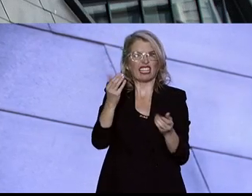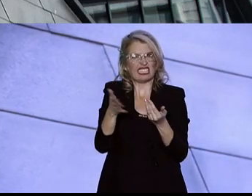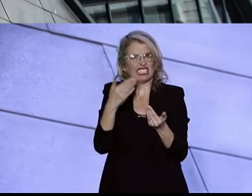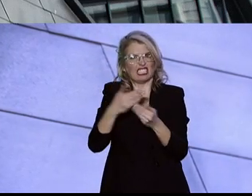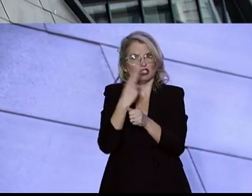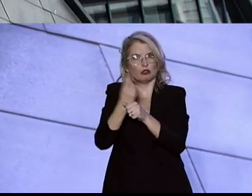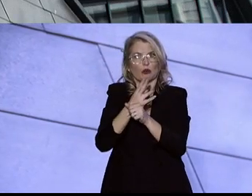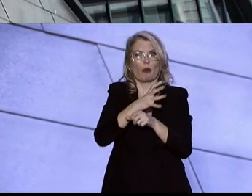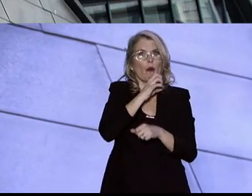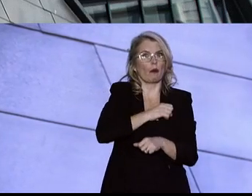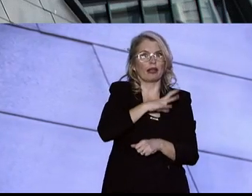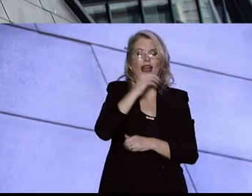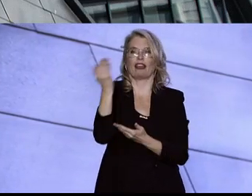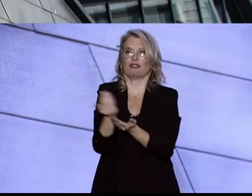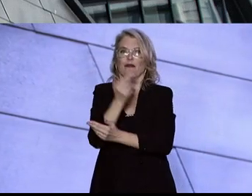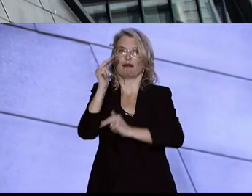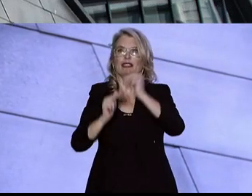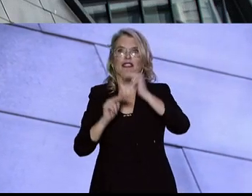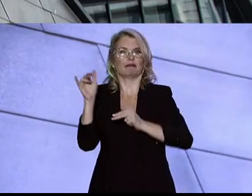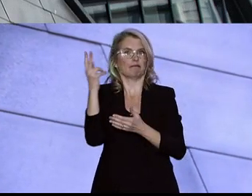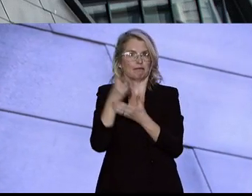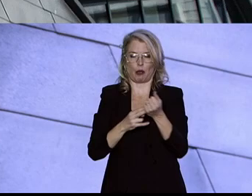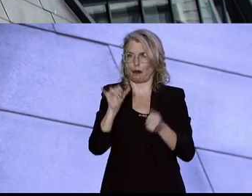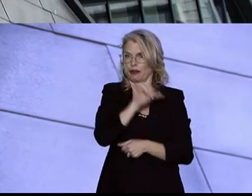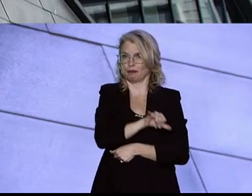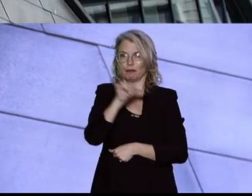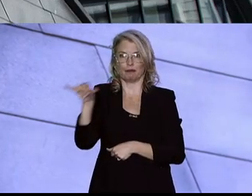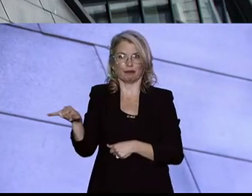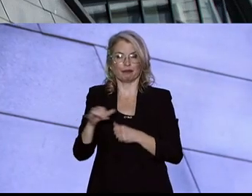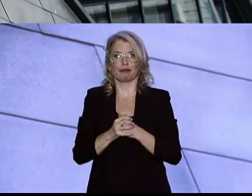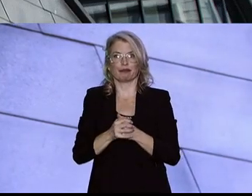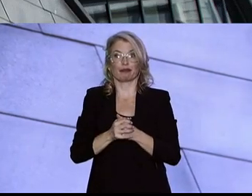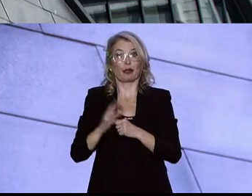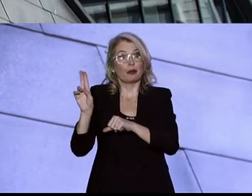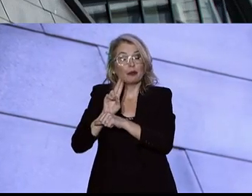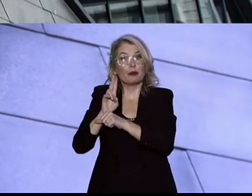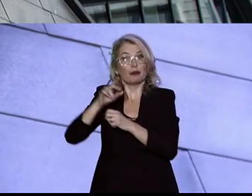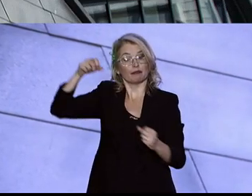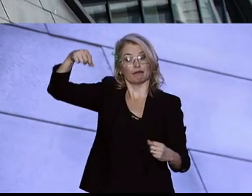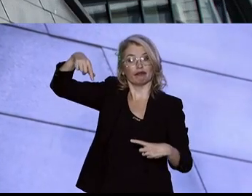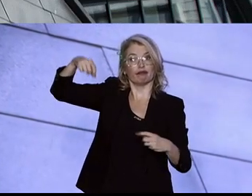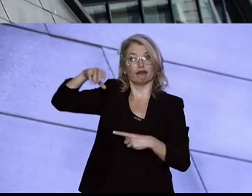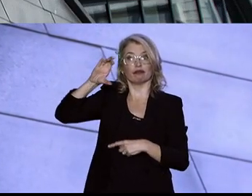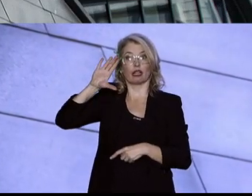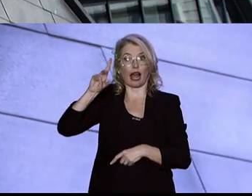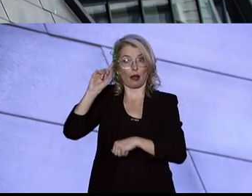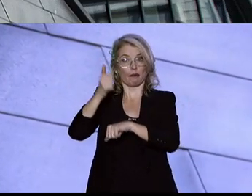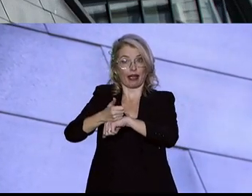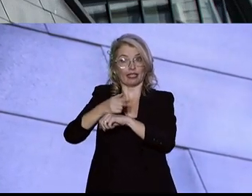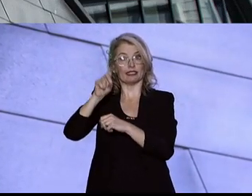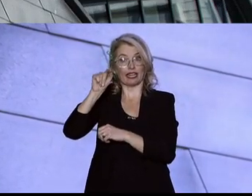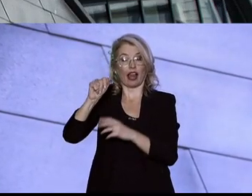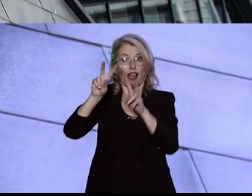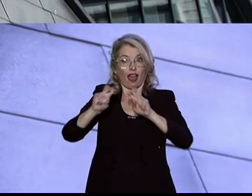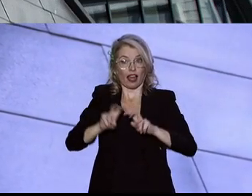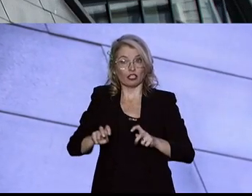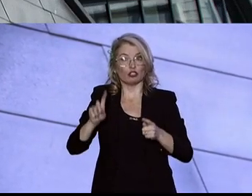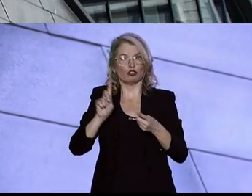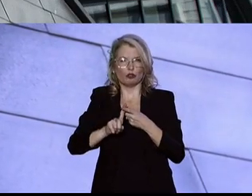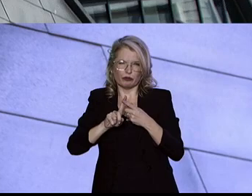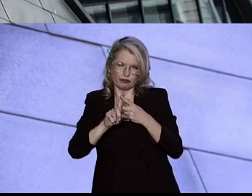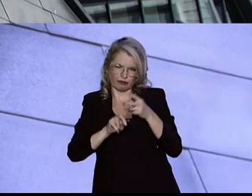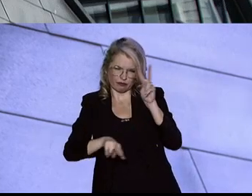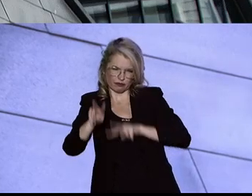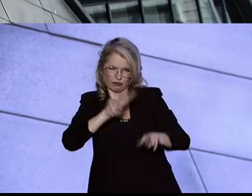compatible with old and new buildings alike. It uses cloud-based data analytics to